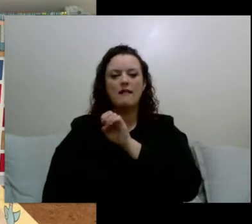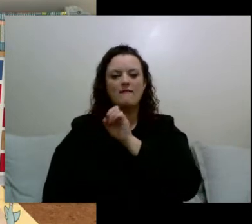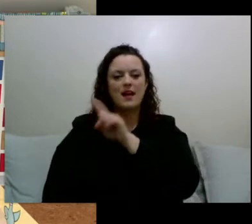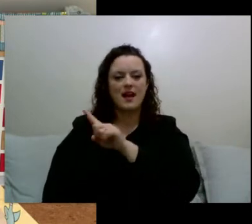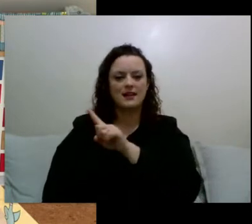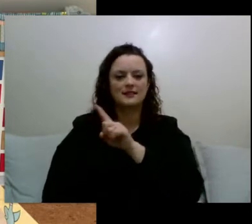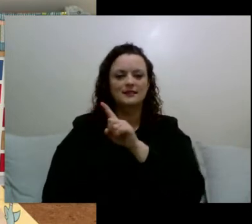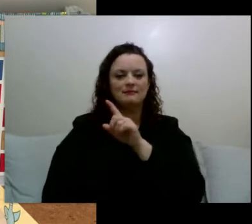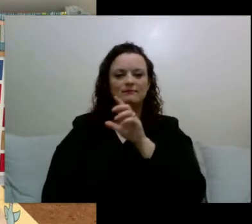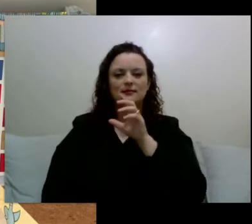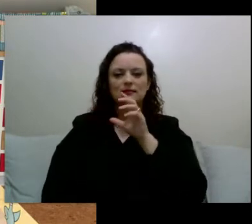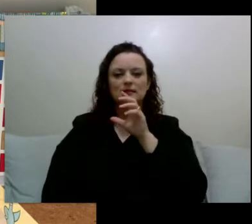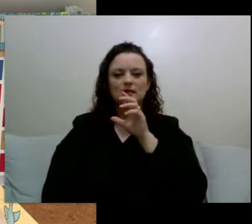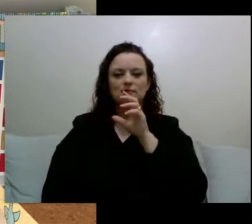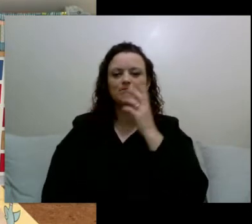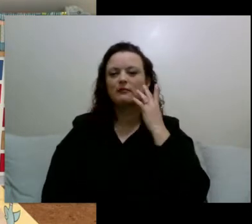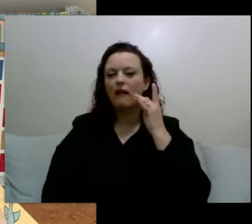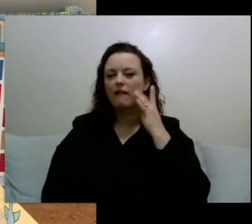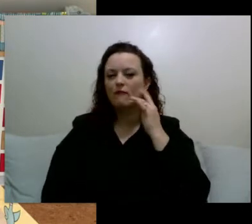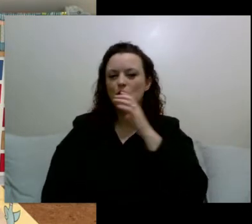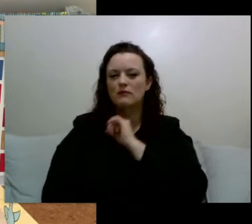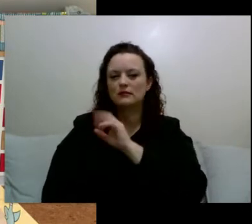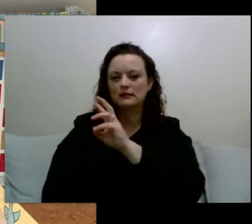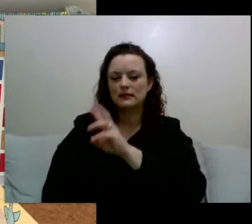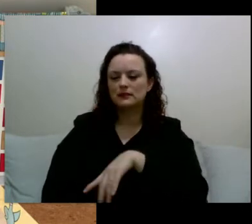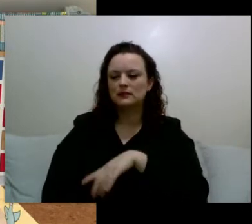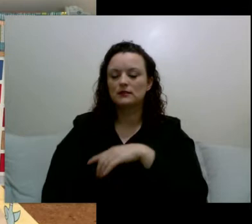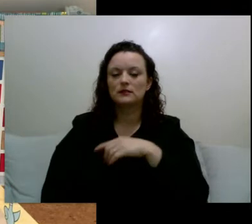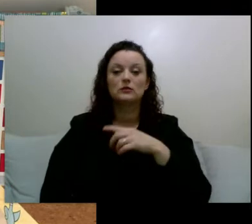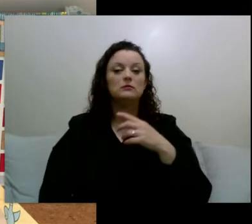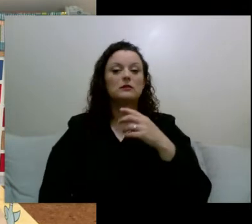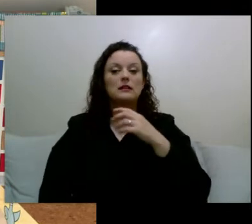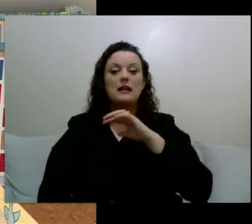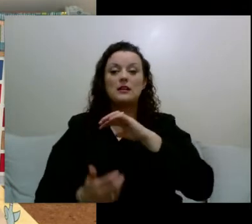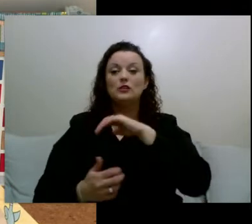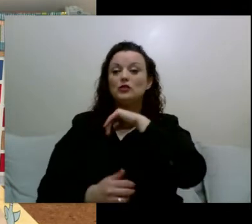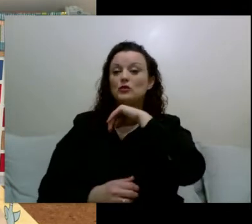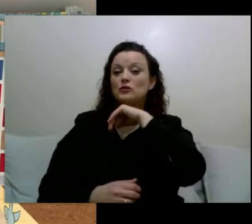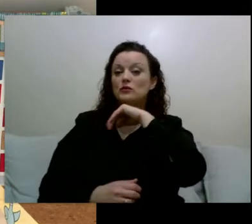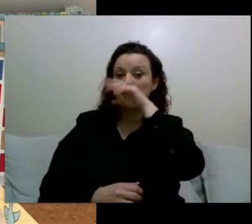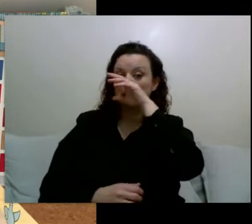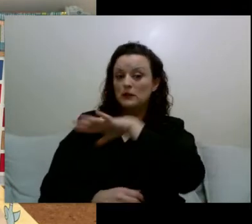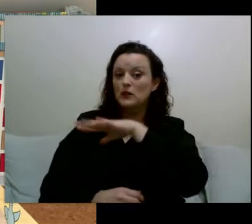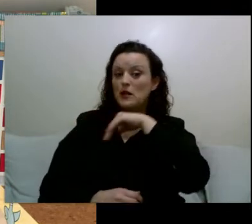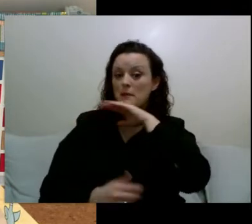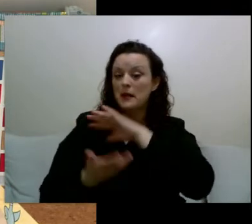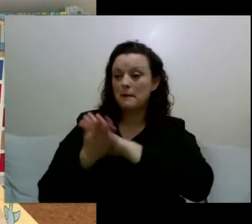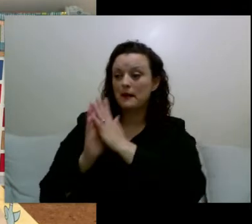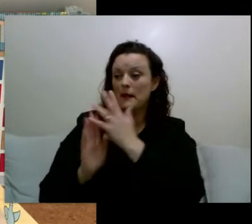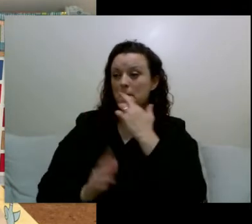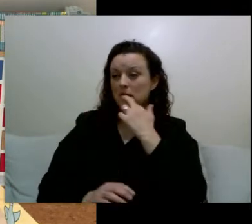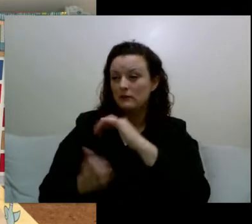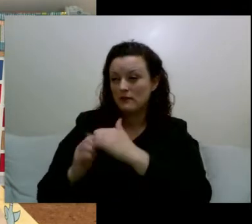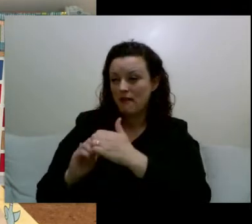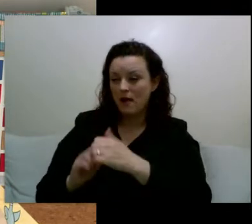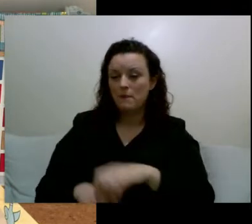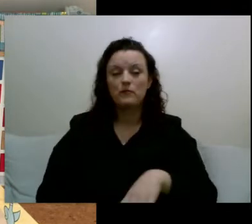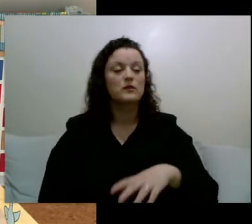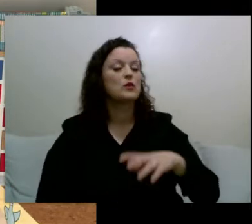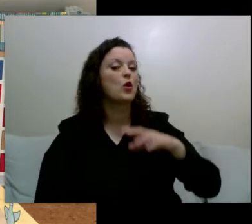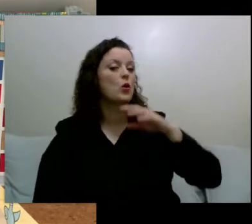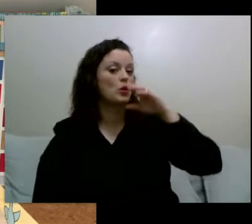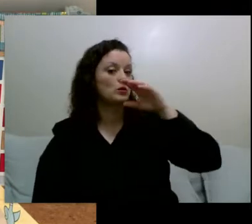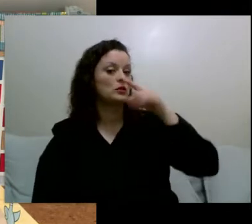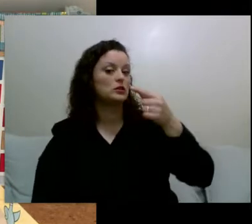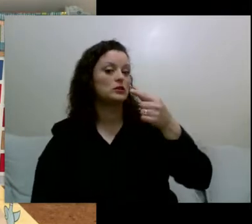become best friends? Gerald and Piggy met on a farm. And Gerald was working on the